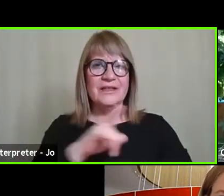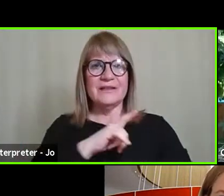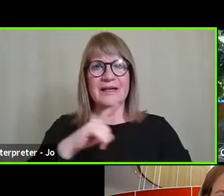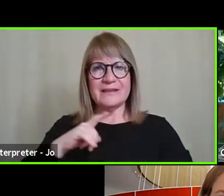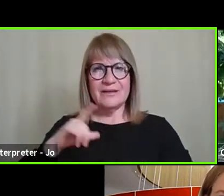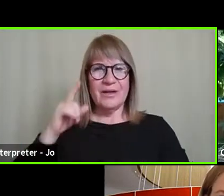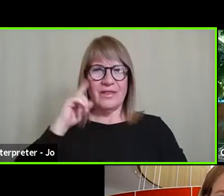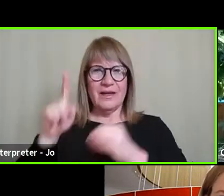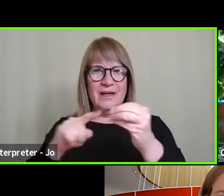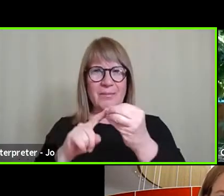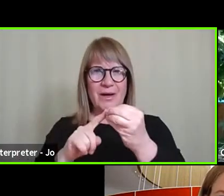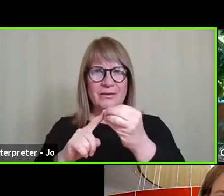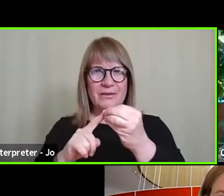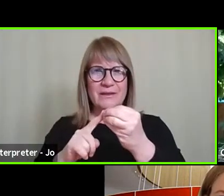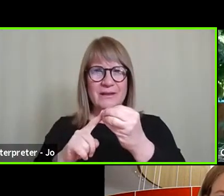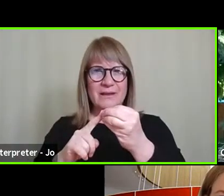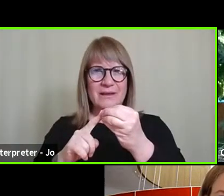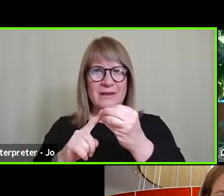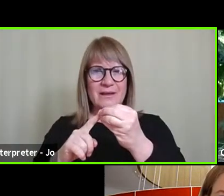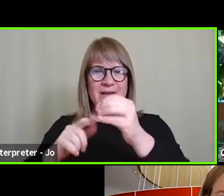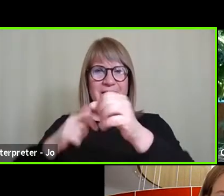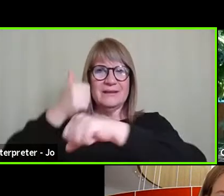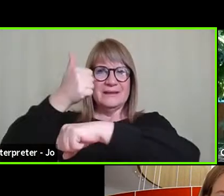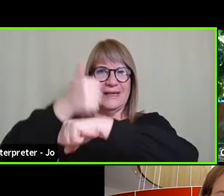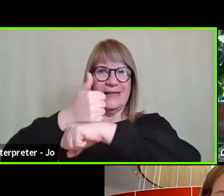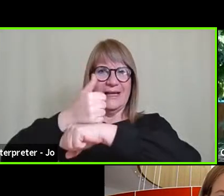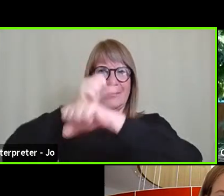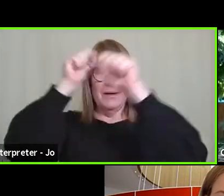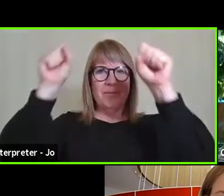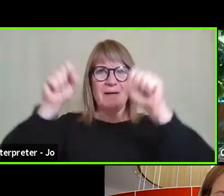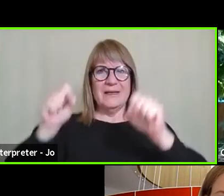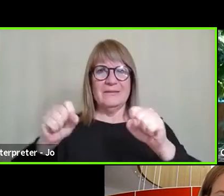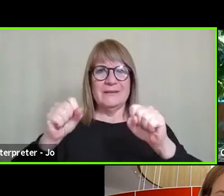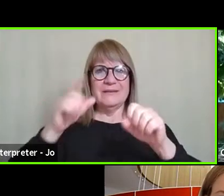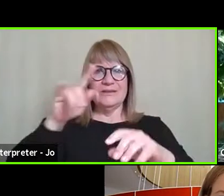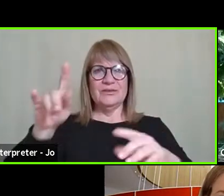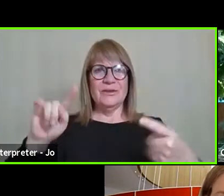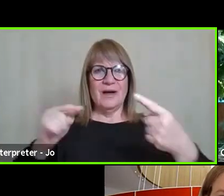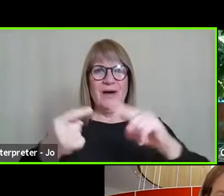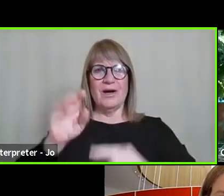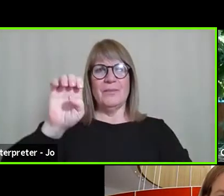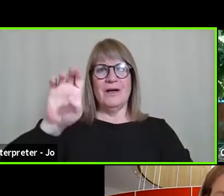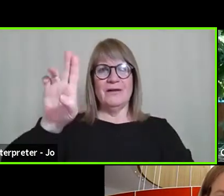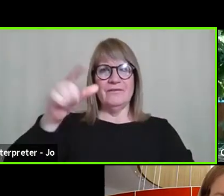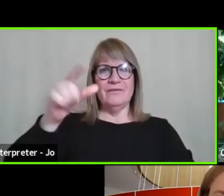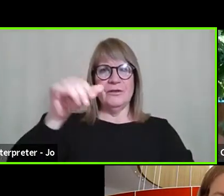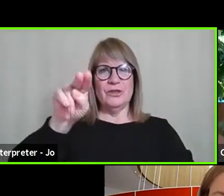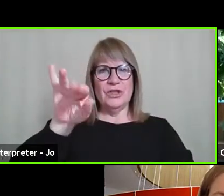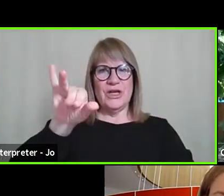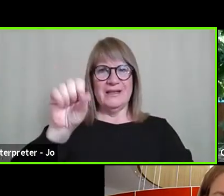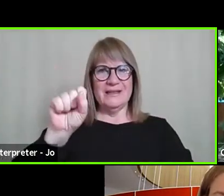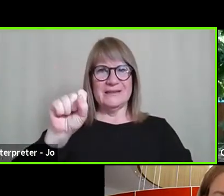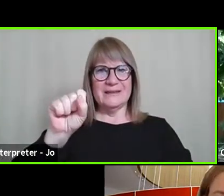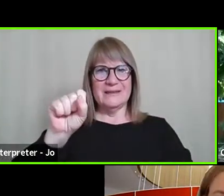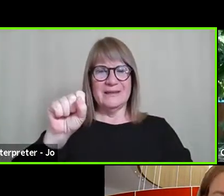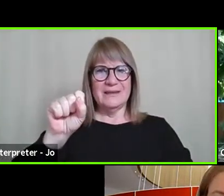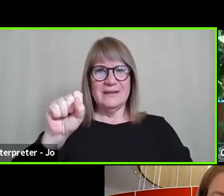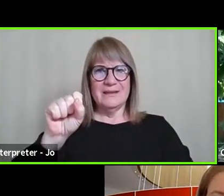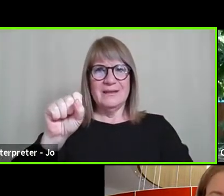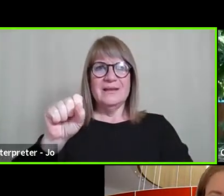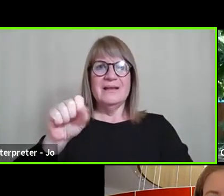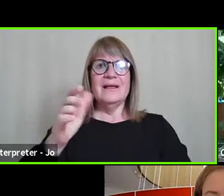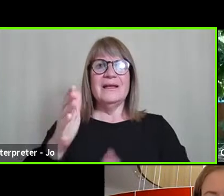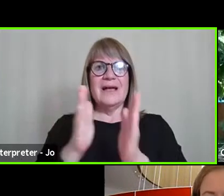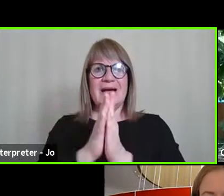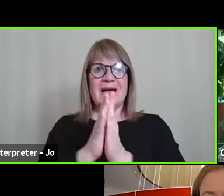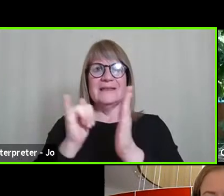thinking about doing and the idea of a monument to the harms of eugenics it was like immediately you know we brought that idea back and folks were like yes that kind of monument would